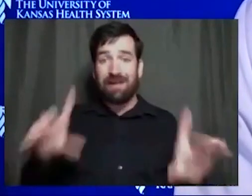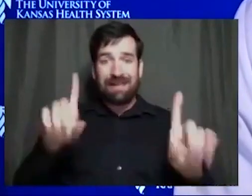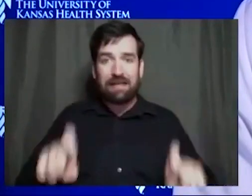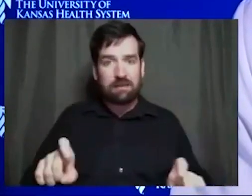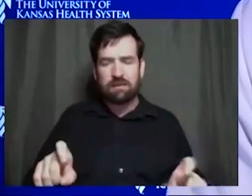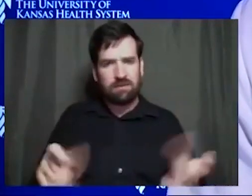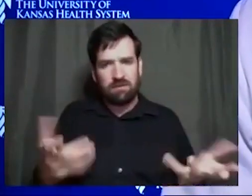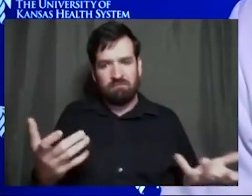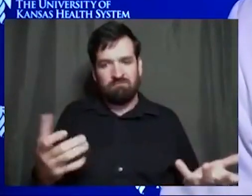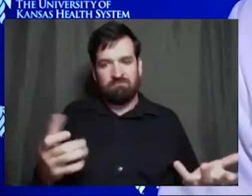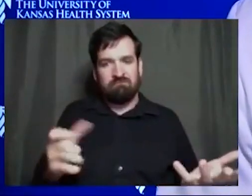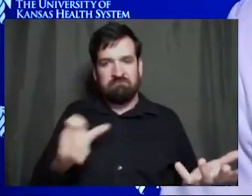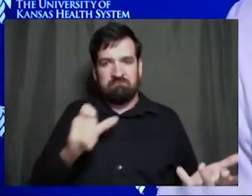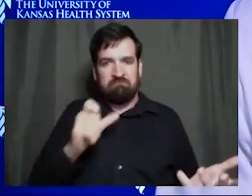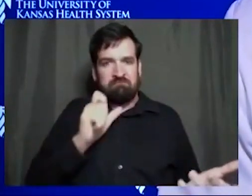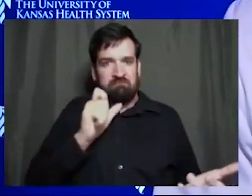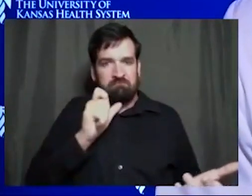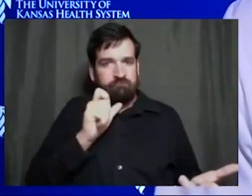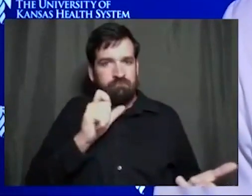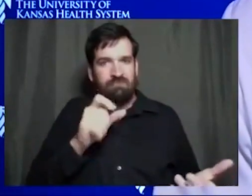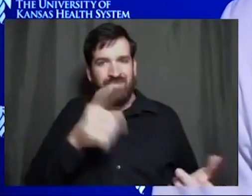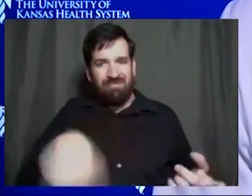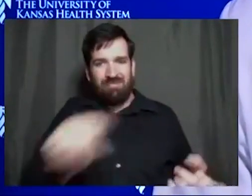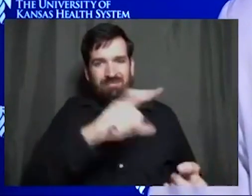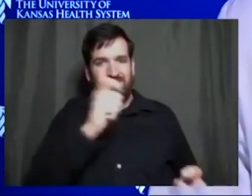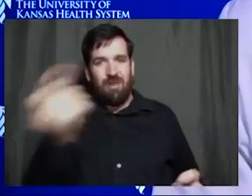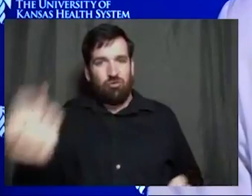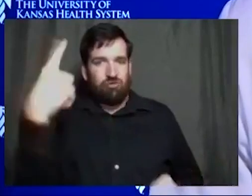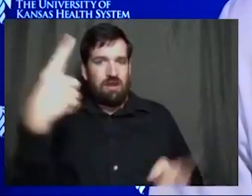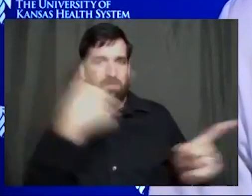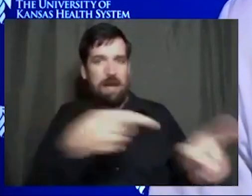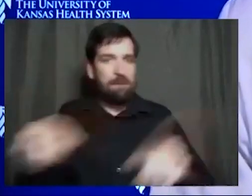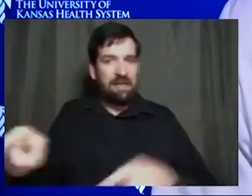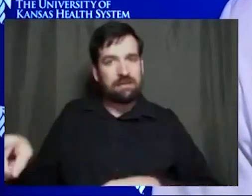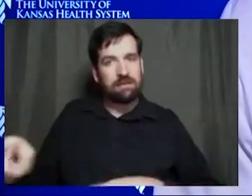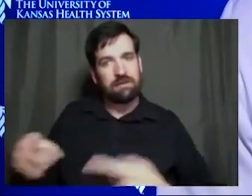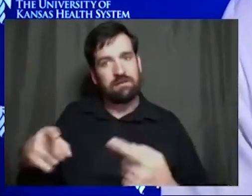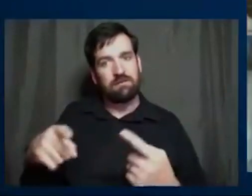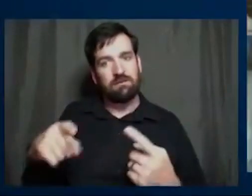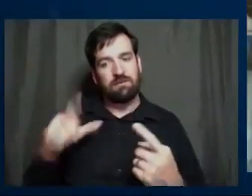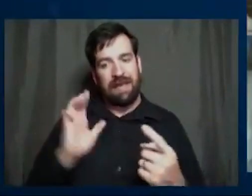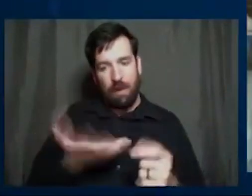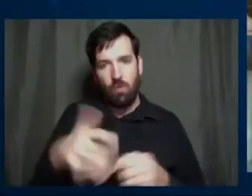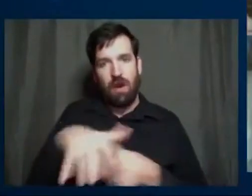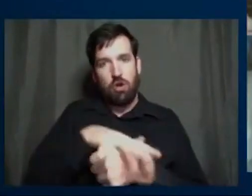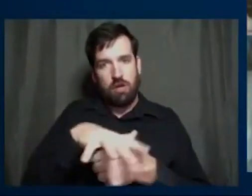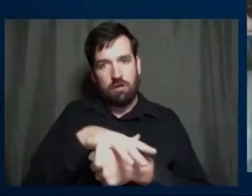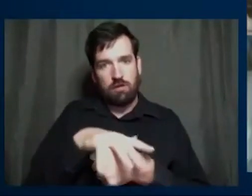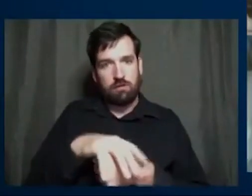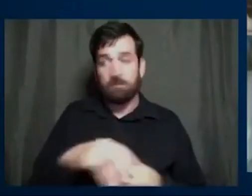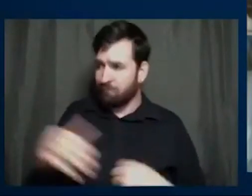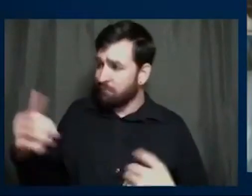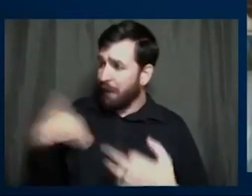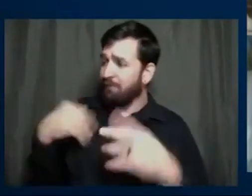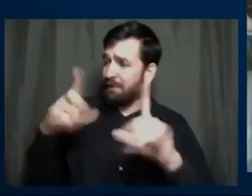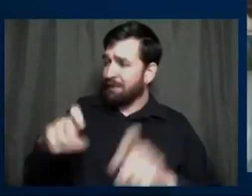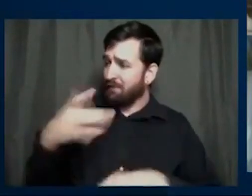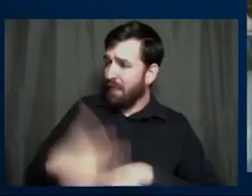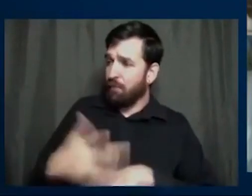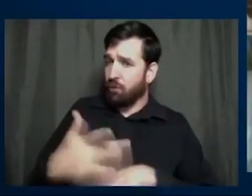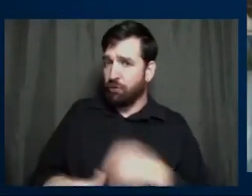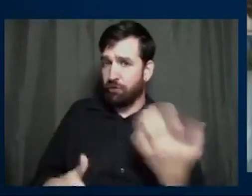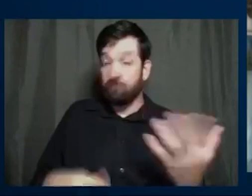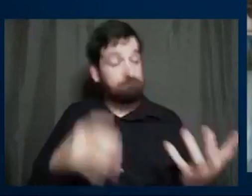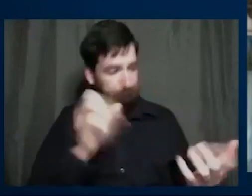really understanding what is going on, what are the infection dynamics in our particular area. And we have the testing available. I mean, I think when it